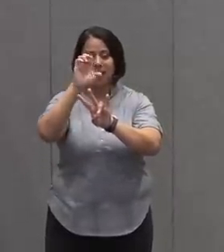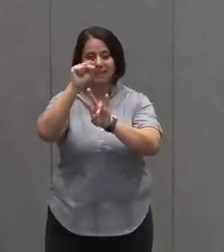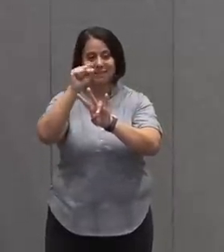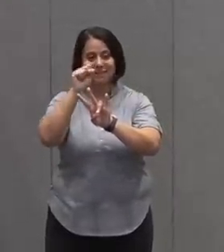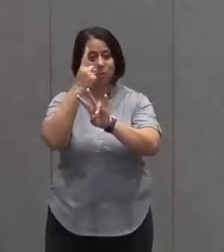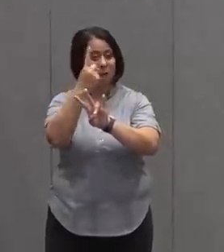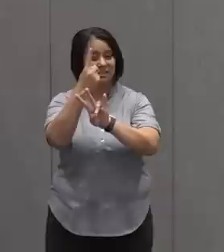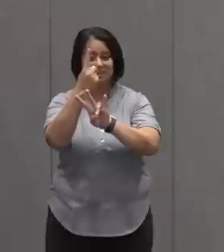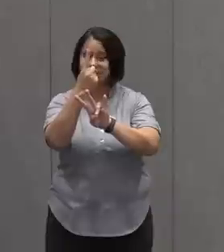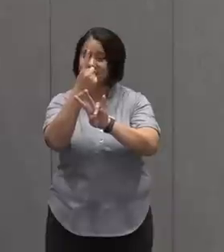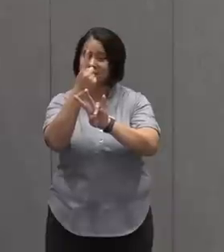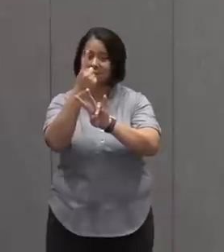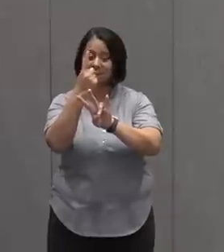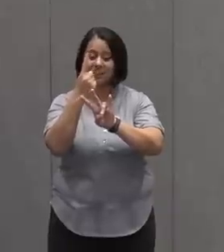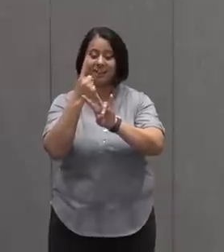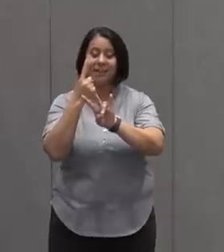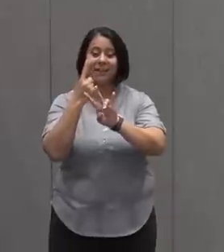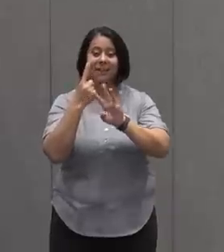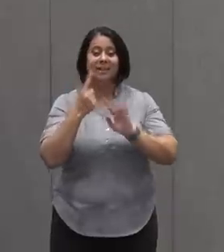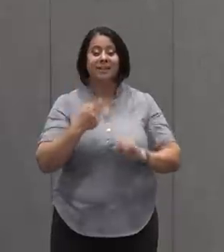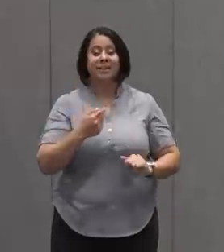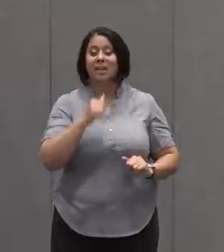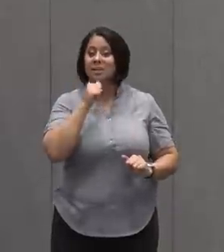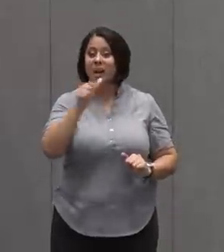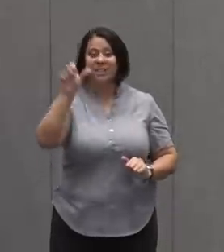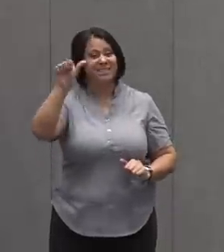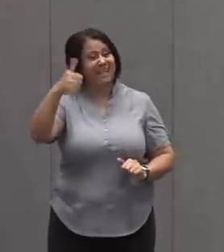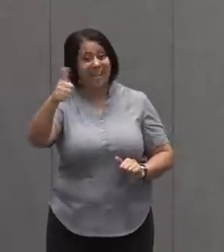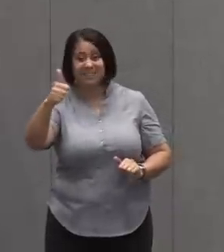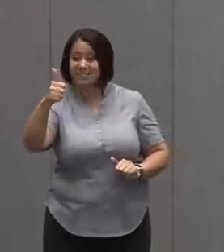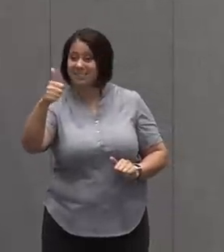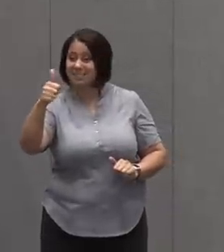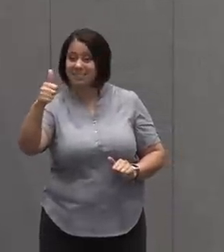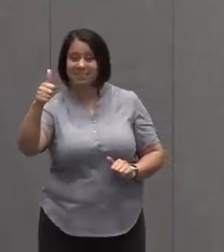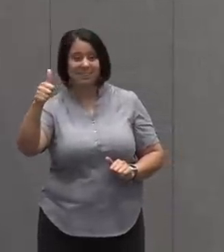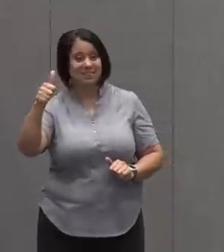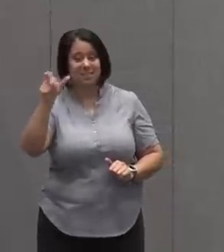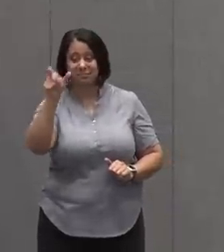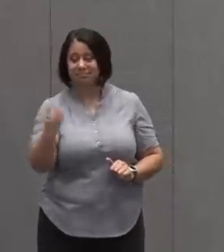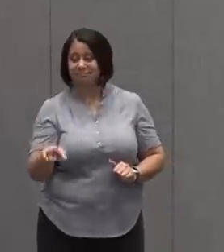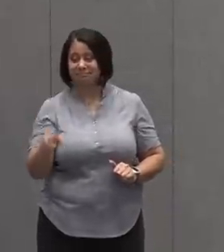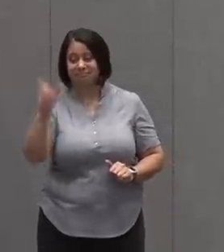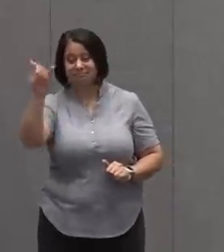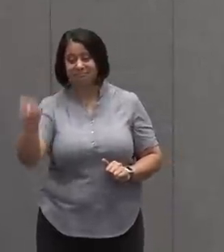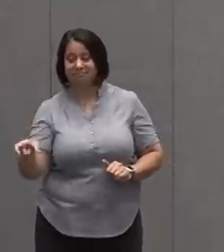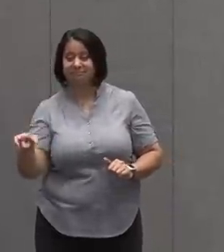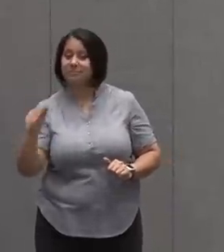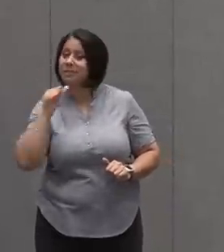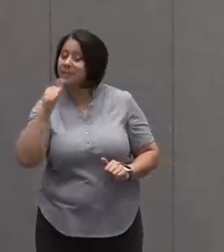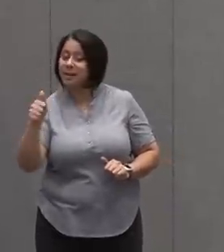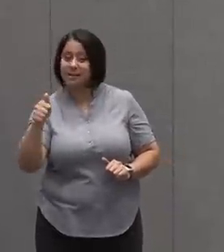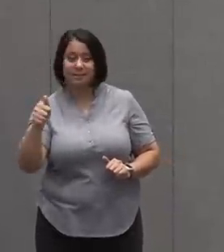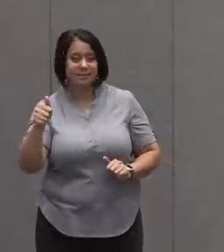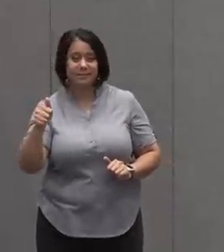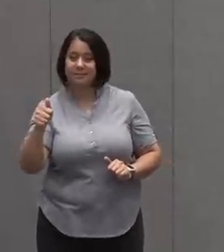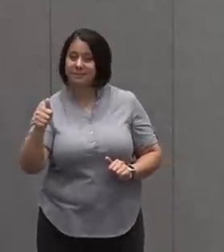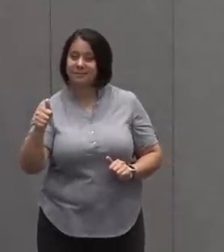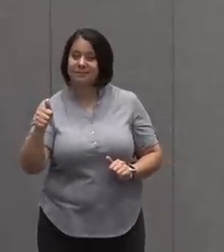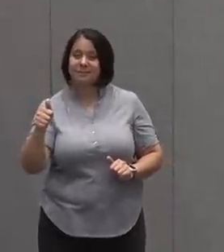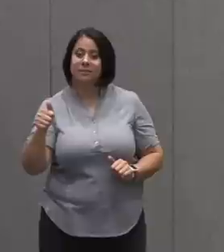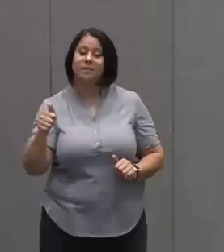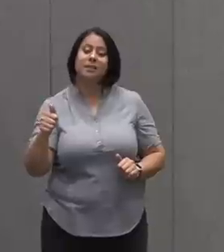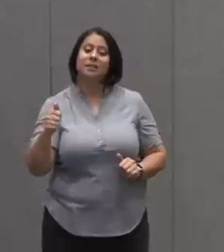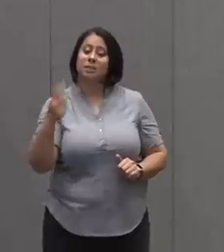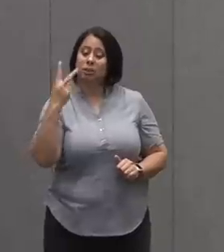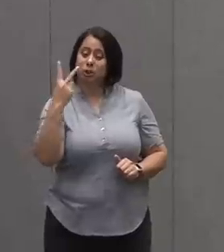all ones. They're not a 10. They're not going to move over into that next digit value. There's actually 2